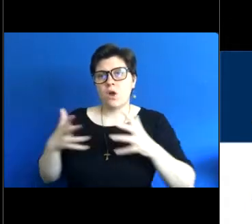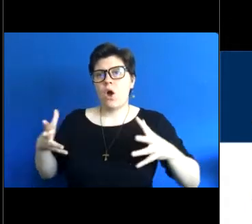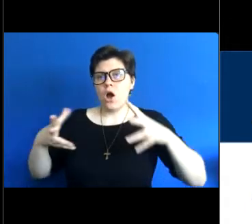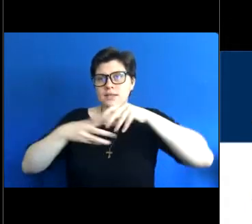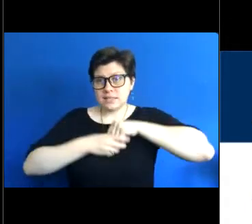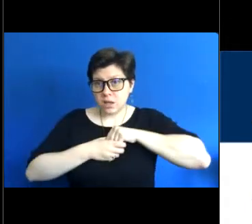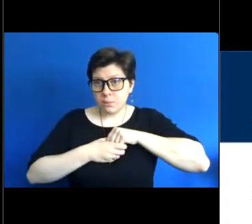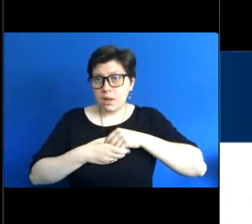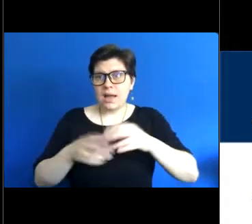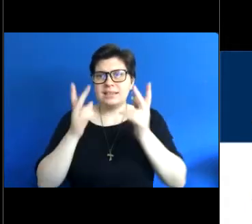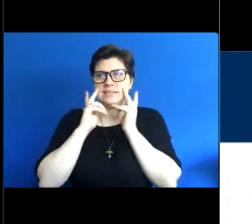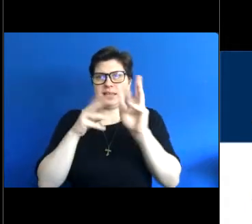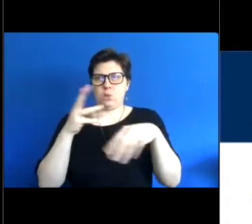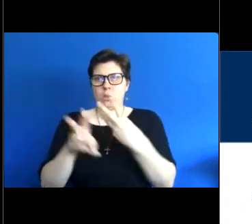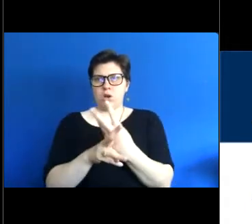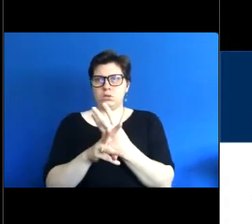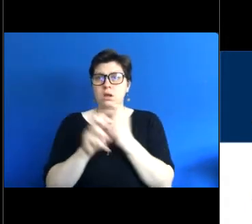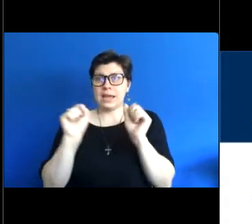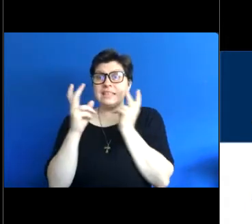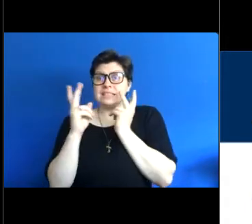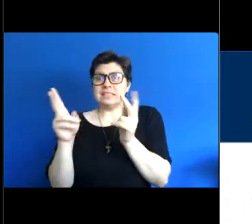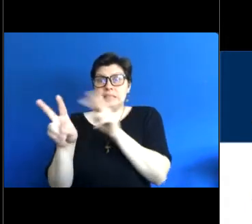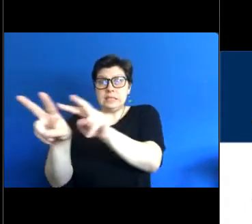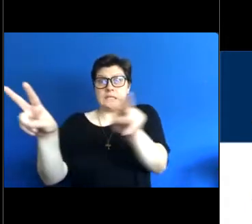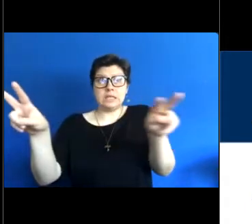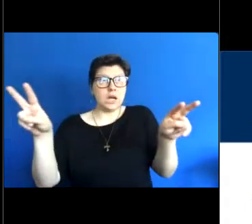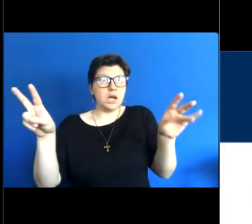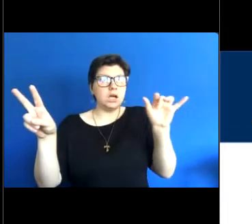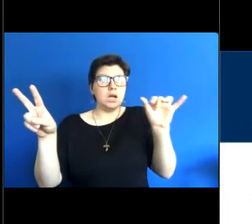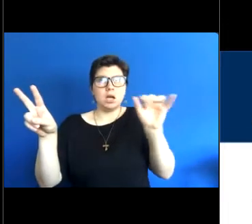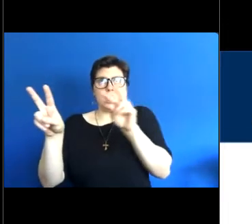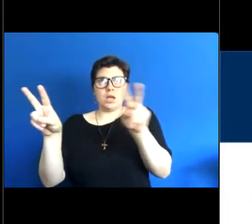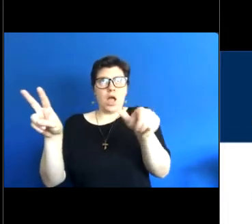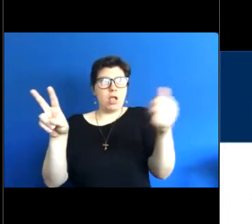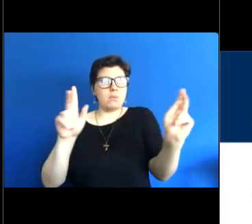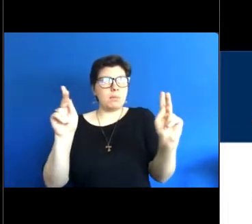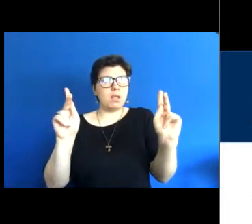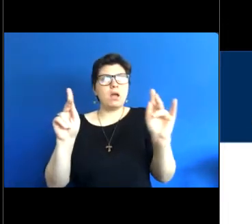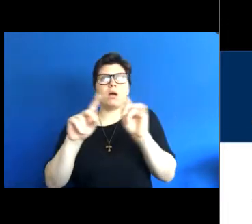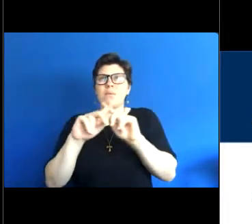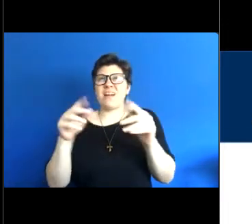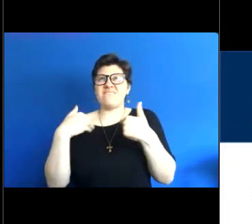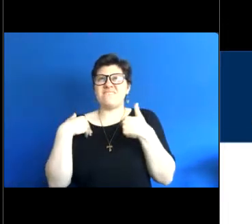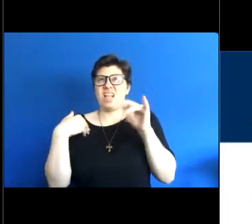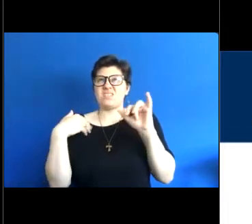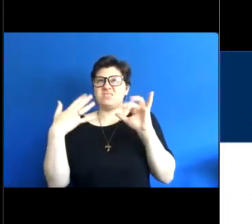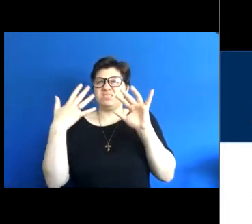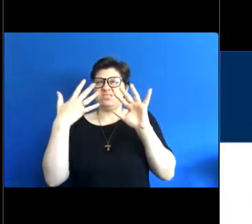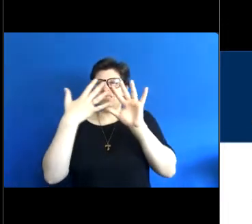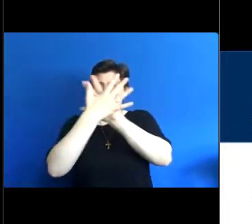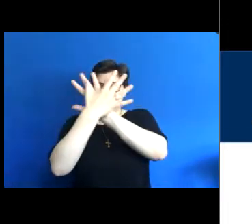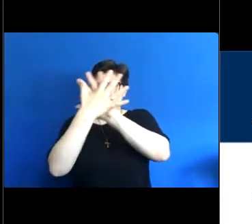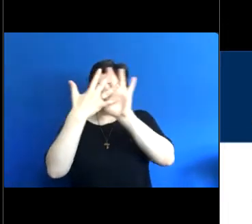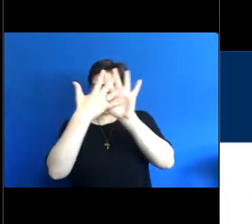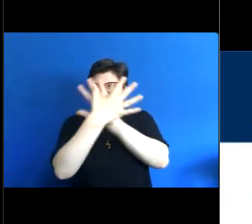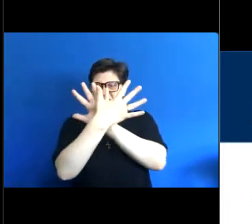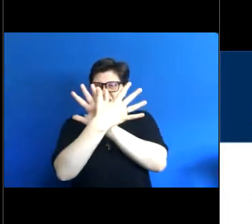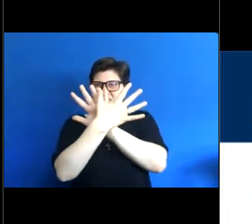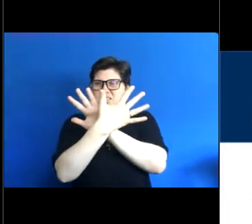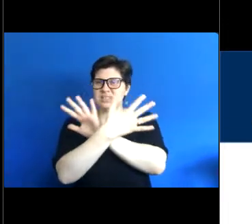world. They can see you, they can see other people, but they kind of have this veil in front of them